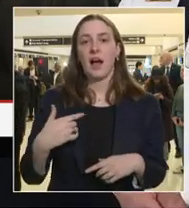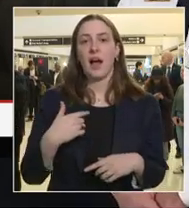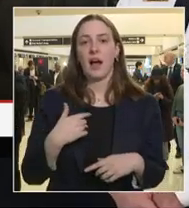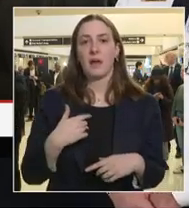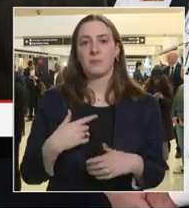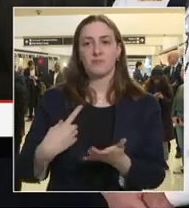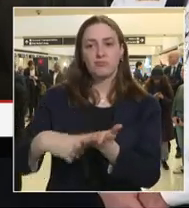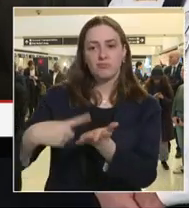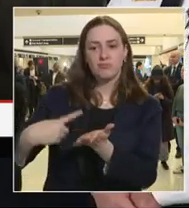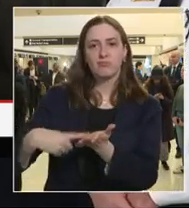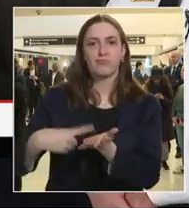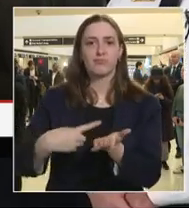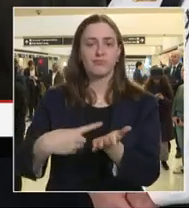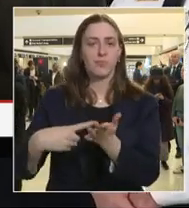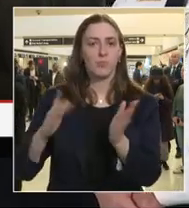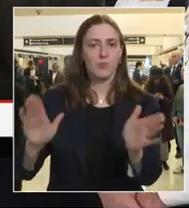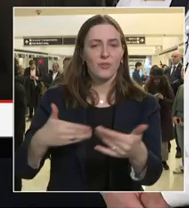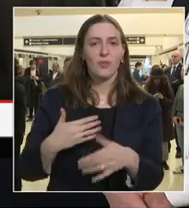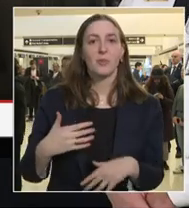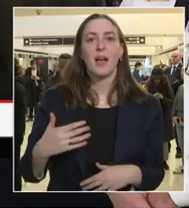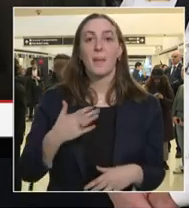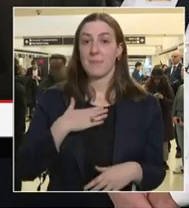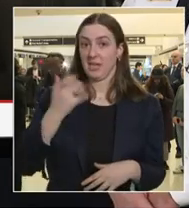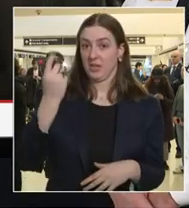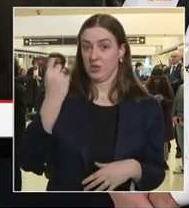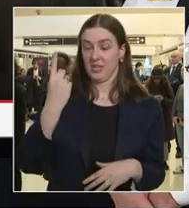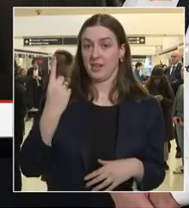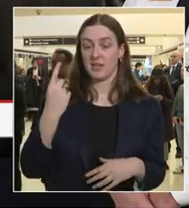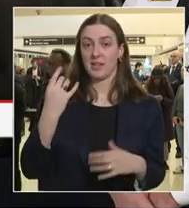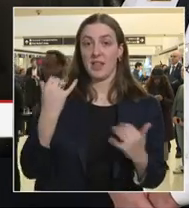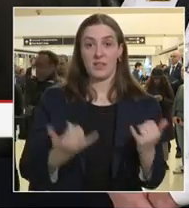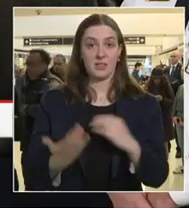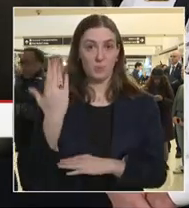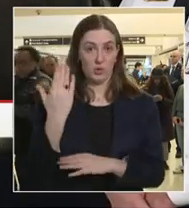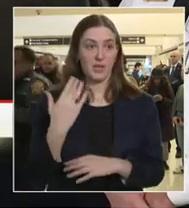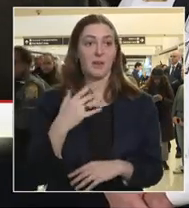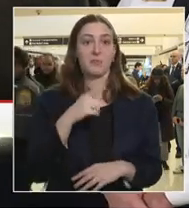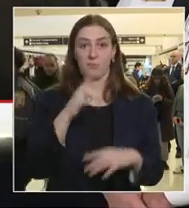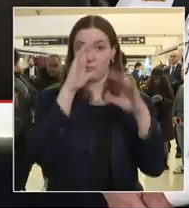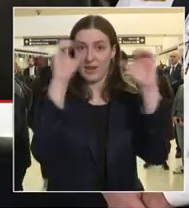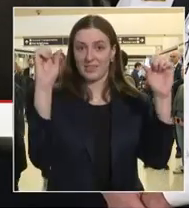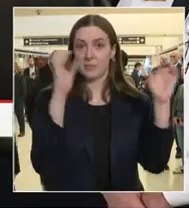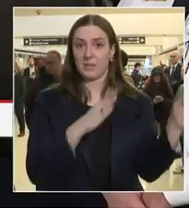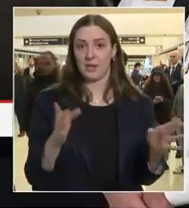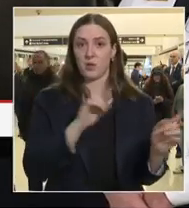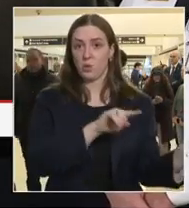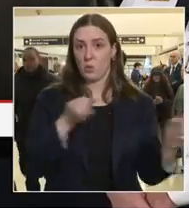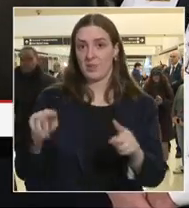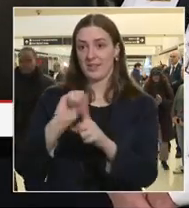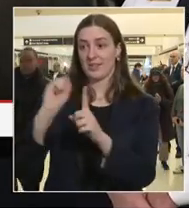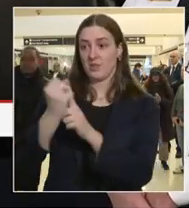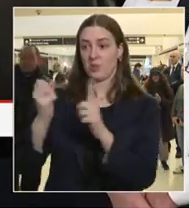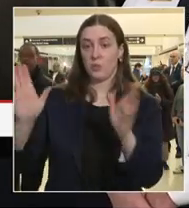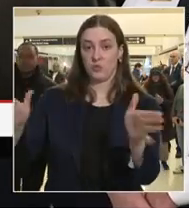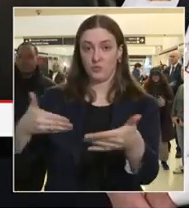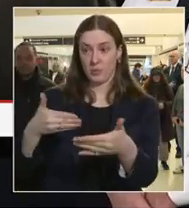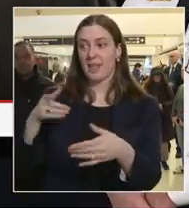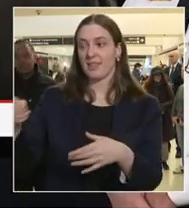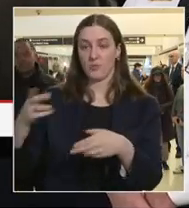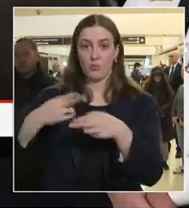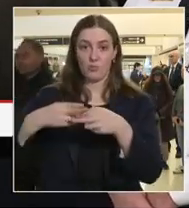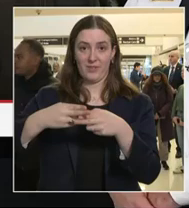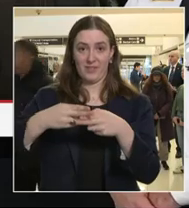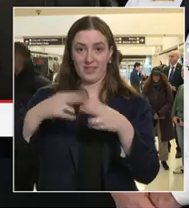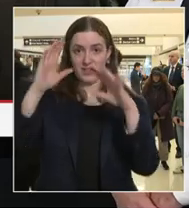understanding that either this morning he was going to be in the Situation Room, or the Situation Room is obviously briefing the president. He